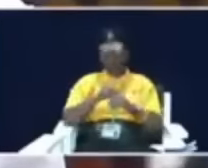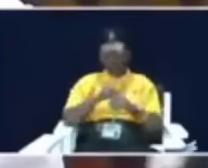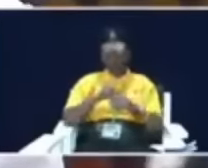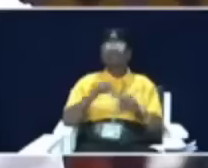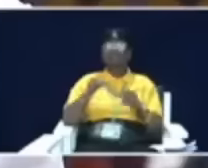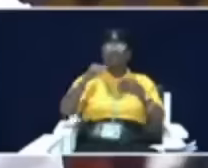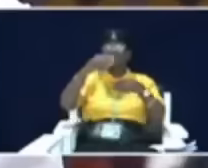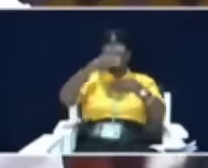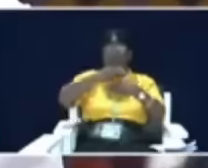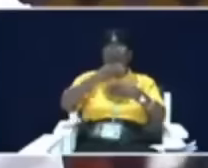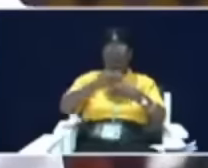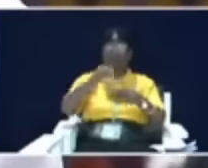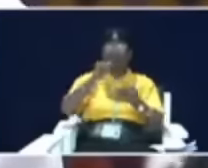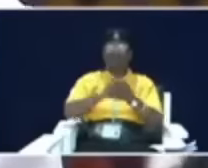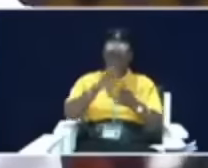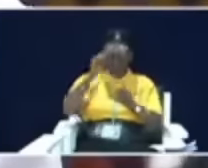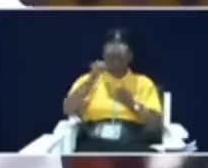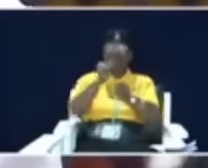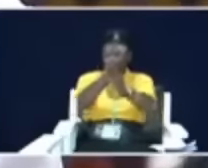walls that are inherited,